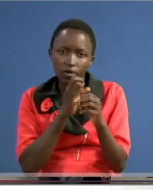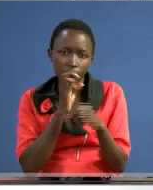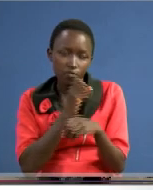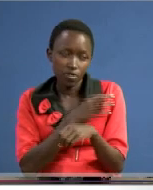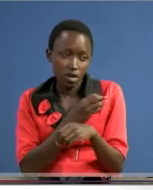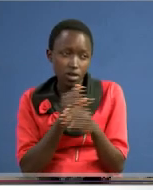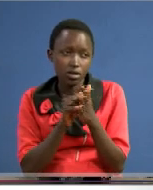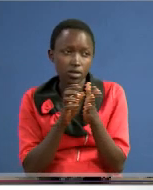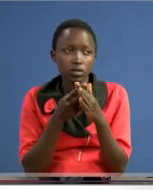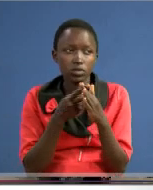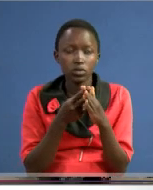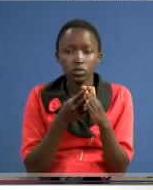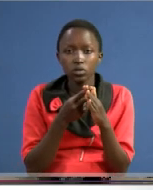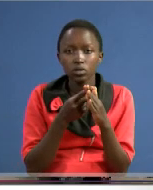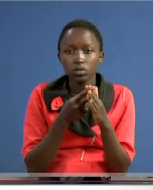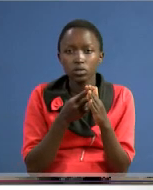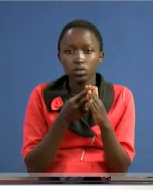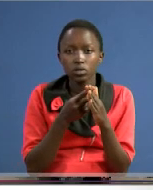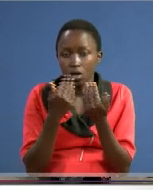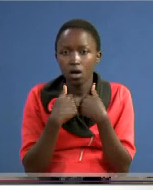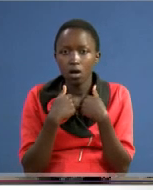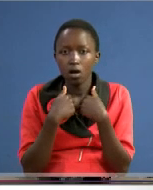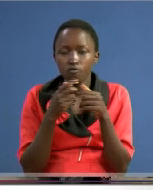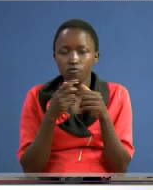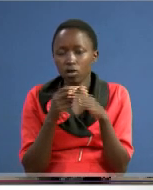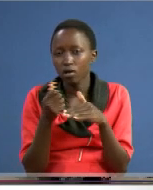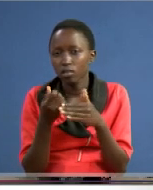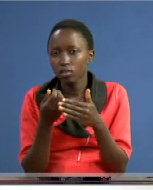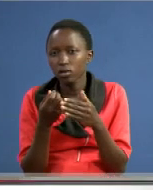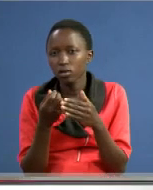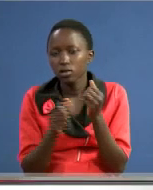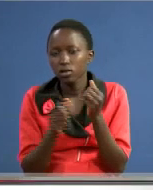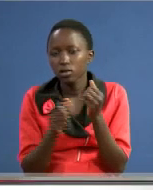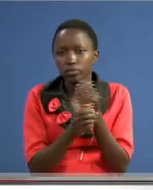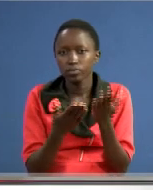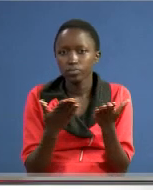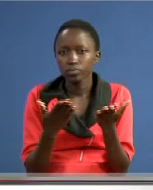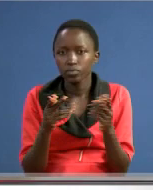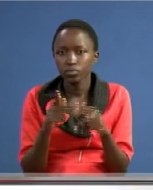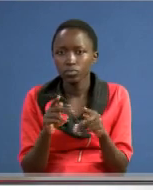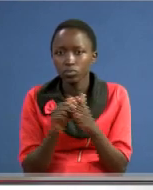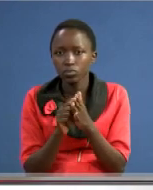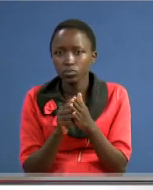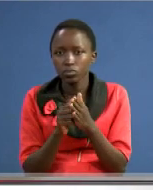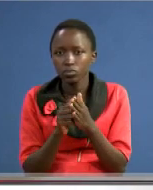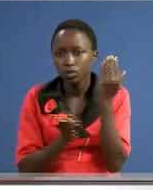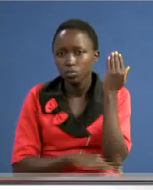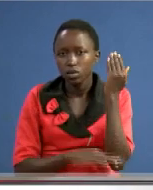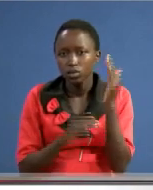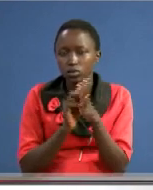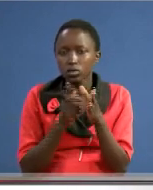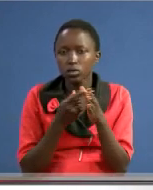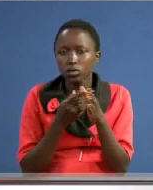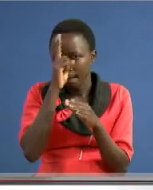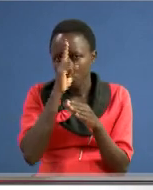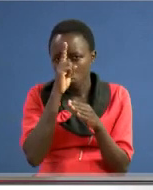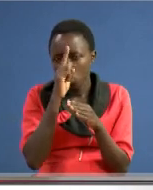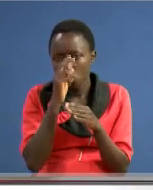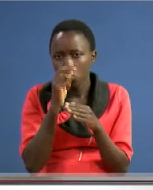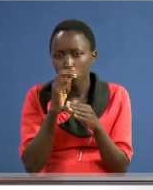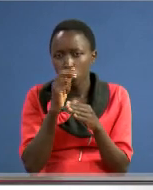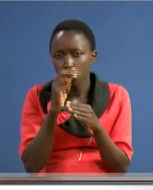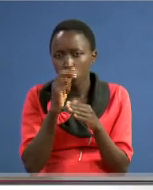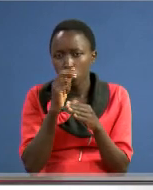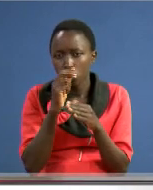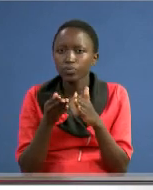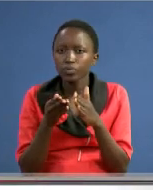fearing the unattended box might contain explosives left by a person with a bad motive. Police officers